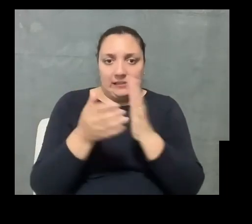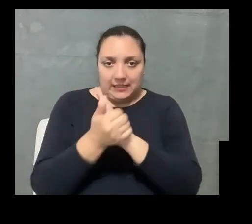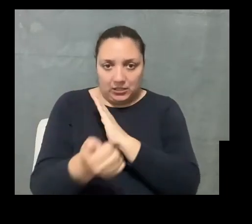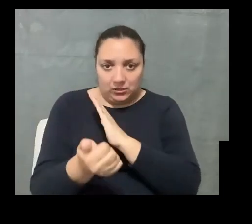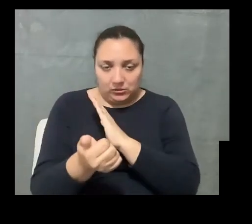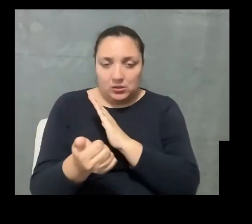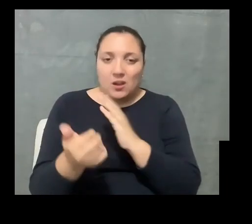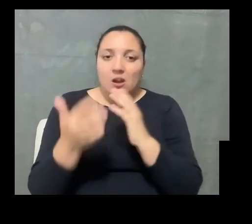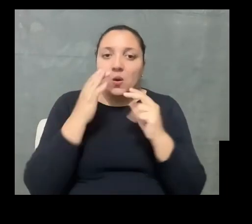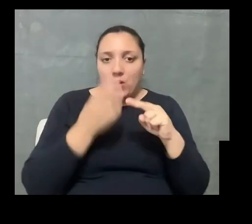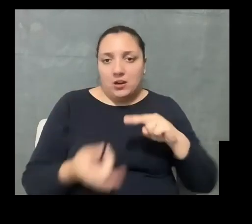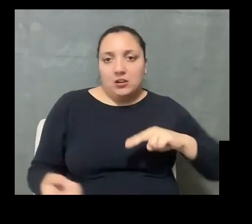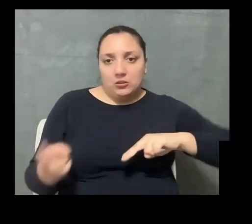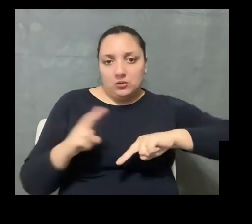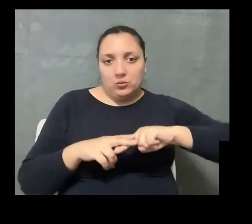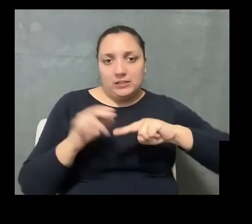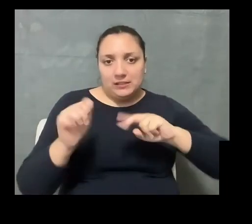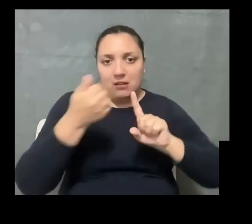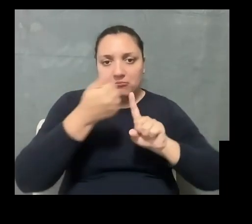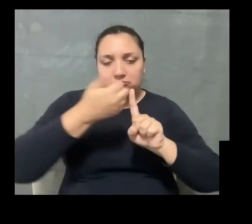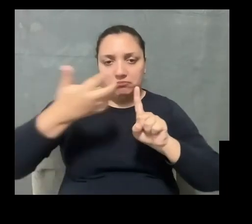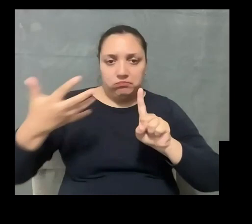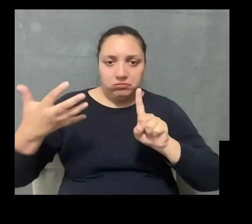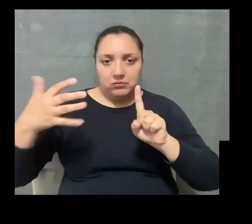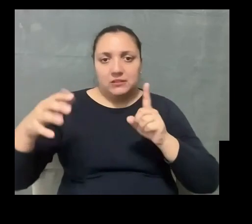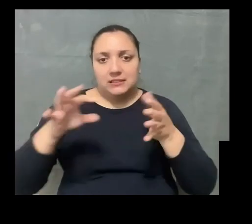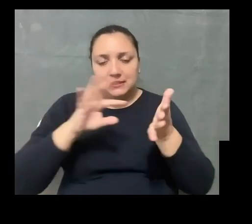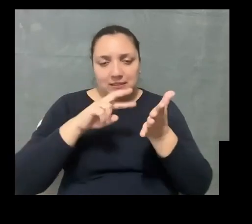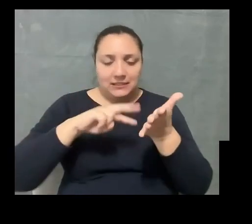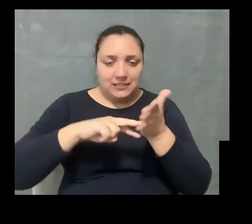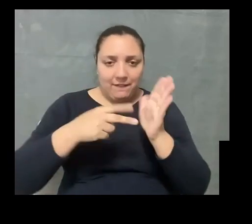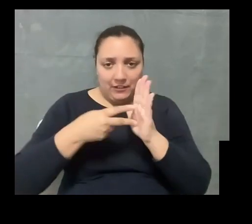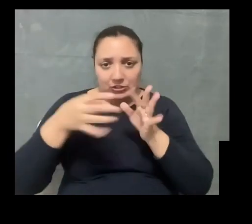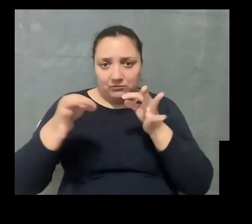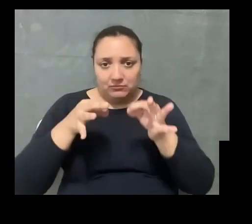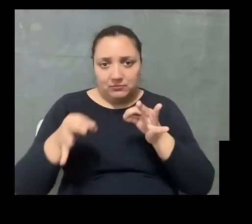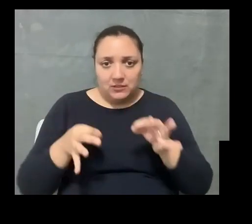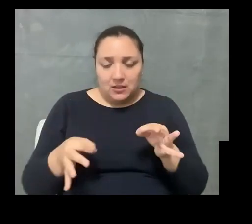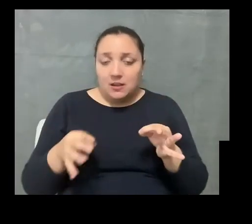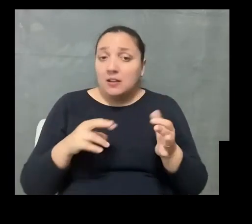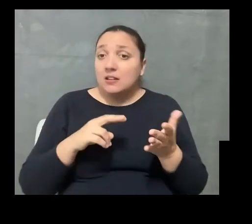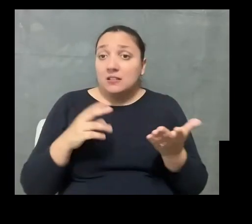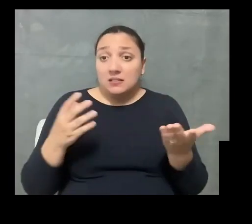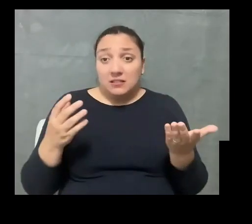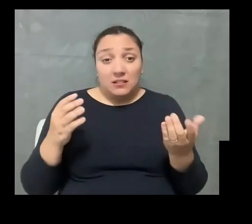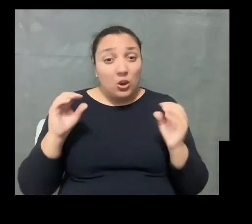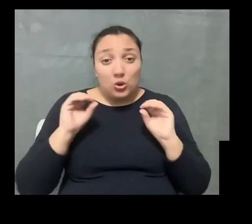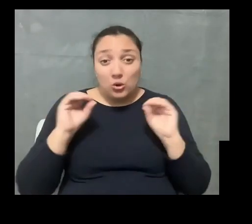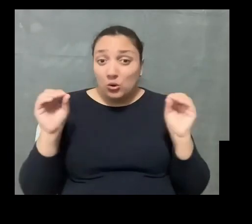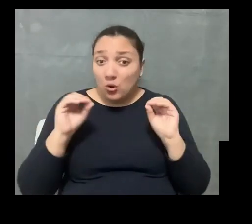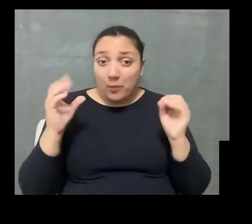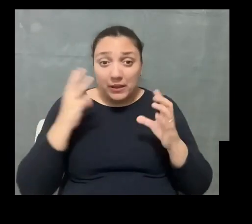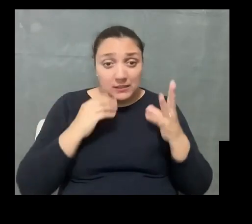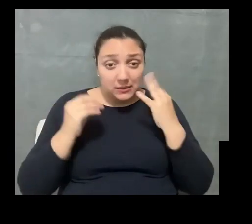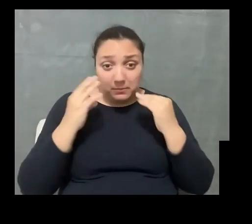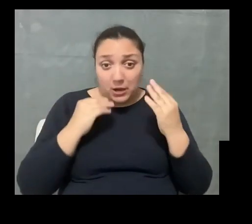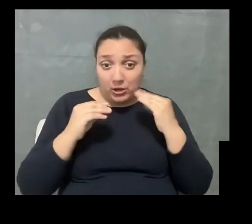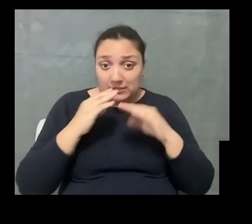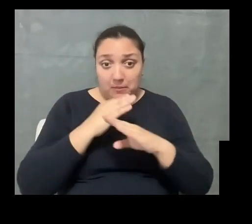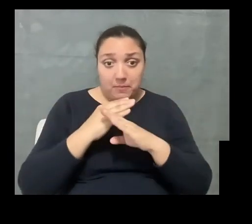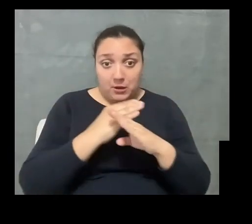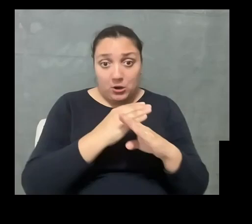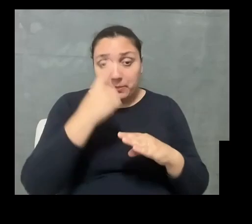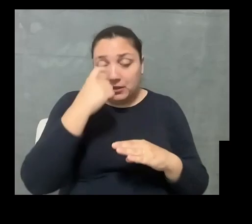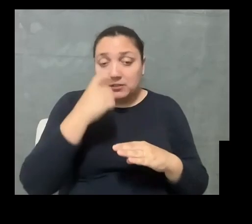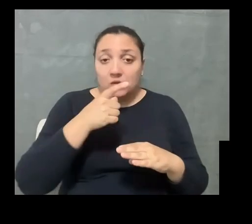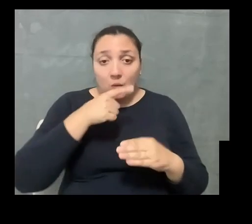definition a little bit. In terms of equity, what we're really trying to say is that nobody experiences a barrier to connectivity because of who they